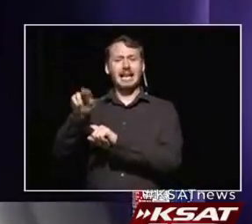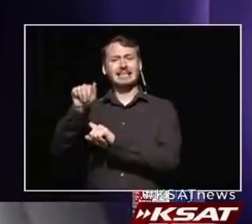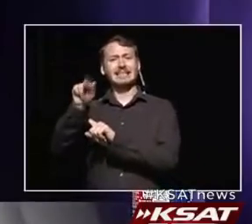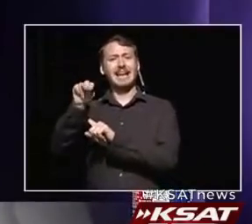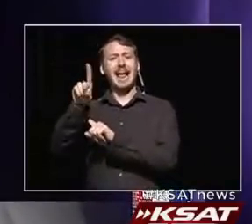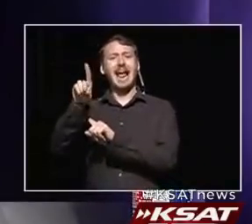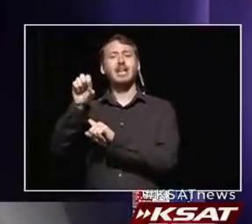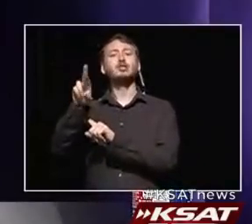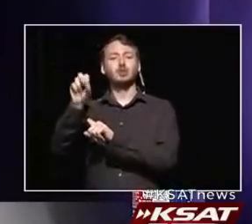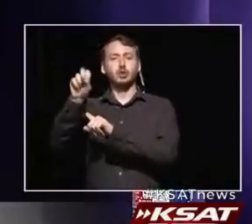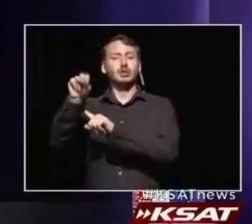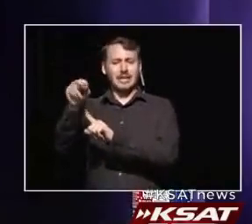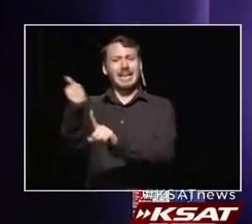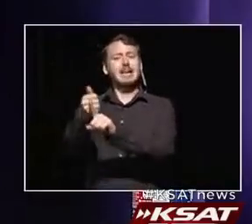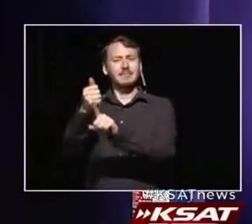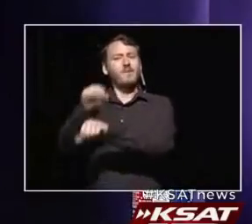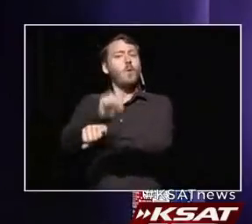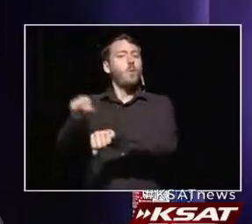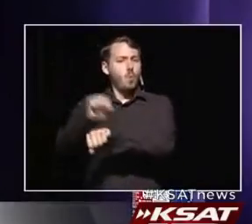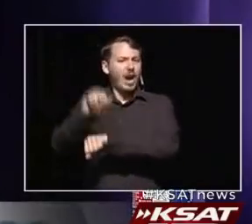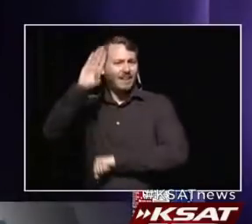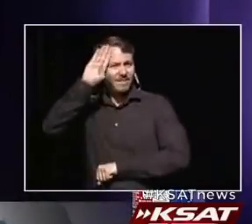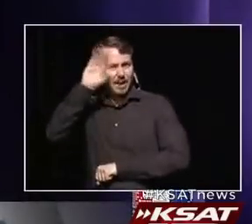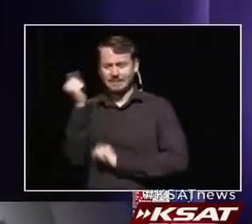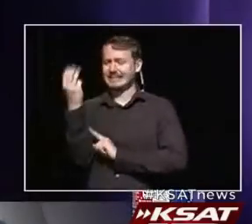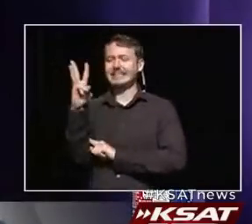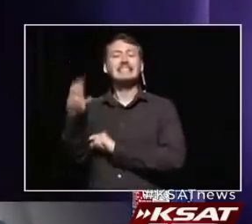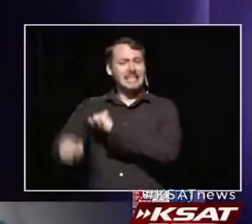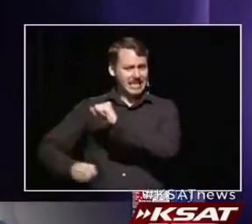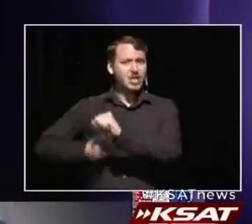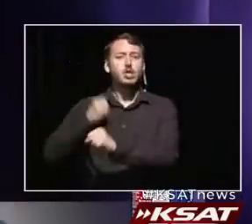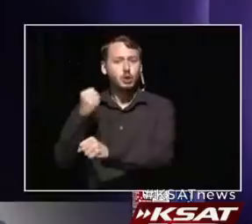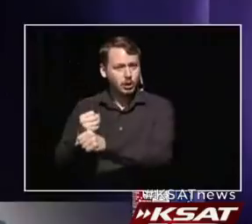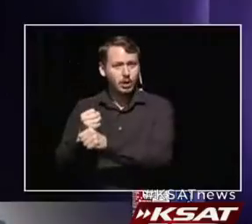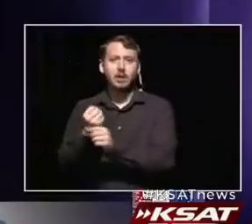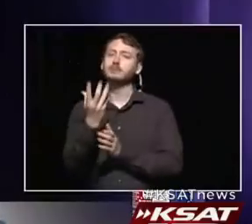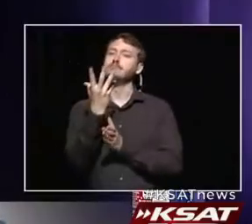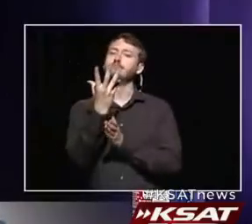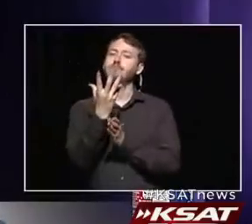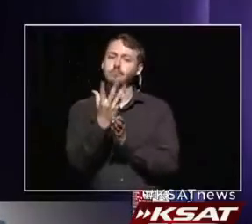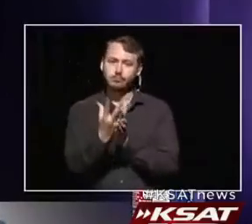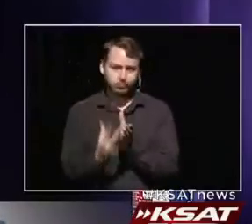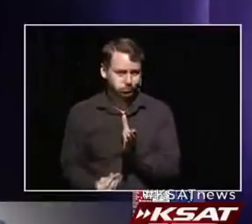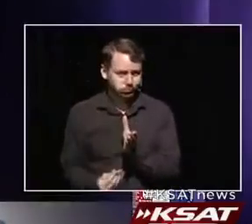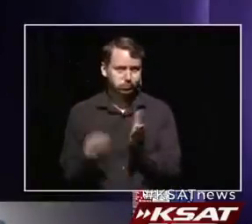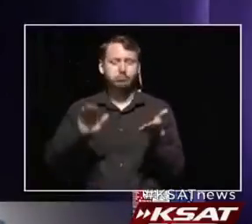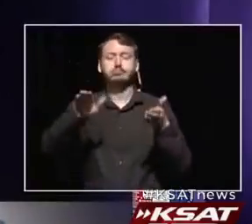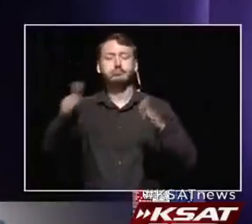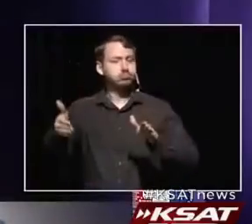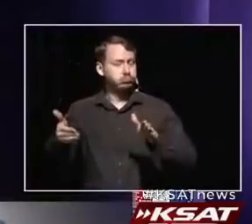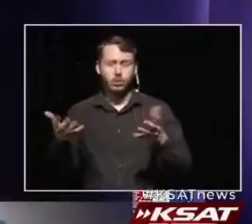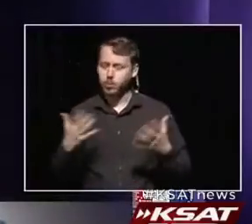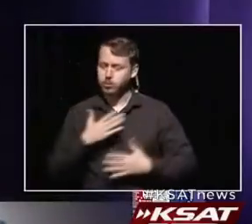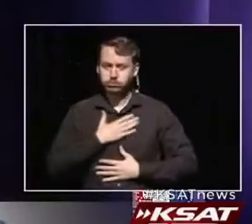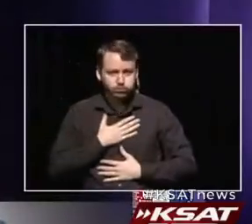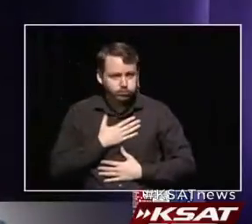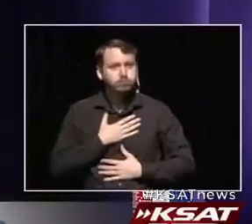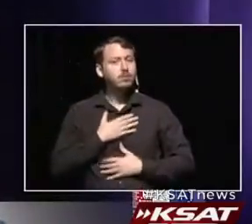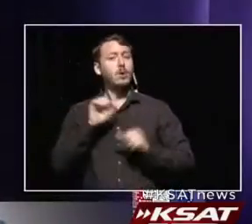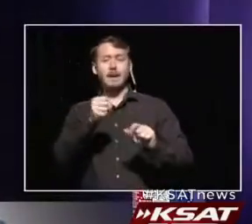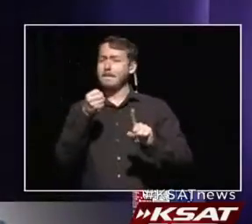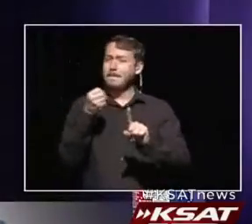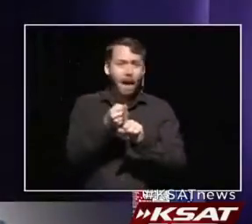veteran in the fire department, lost his life due to COVID. So it can strike anywhere,